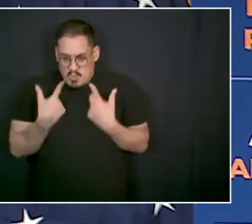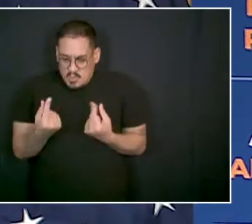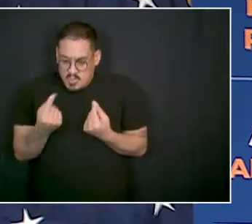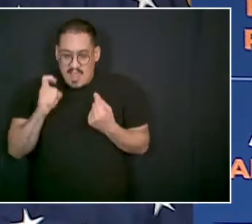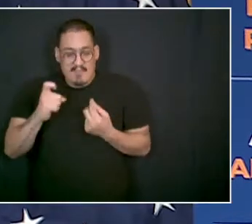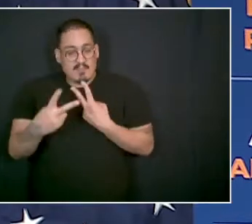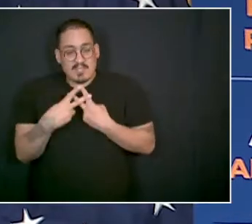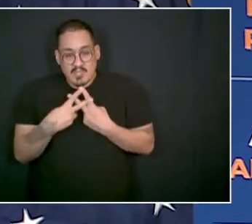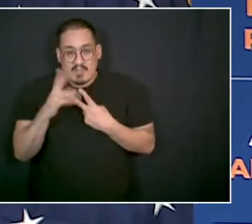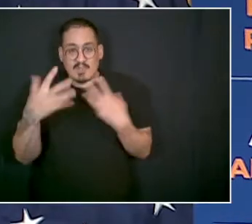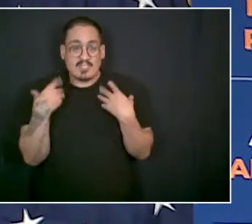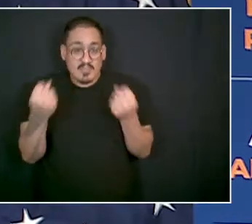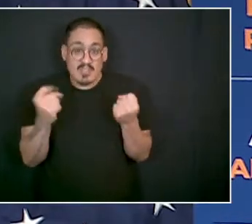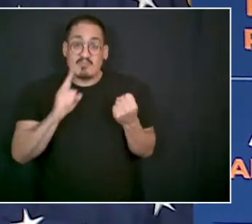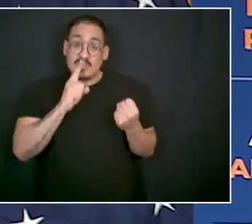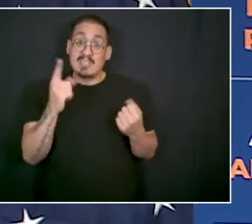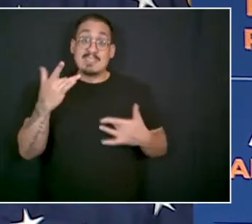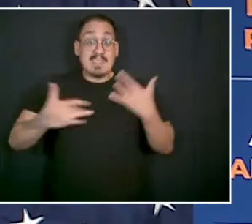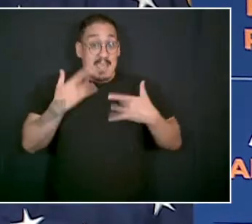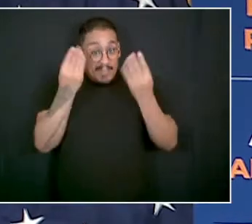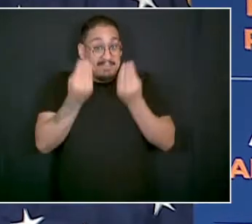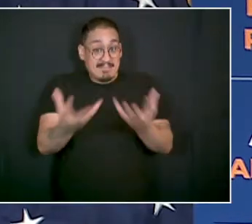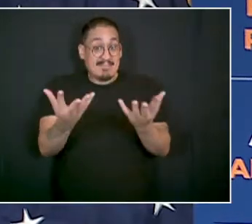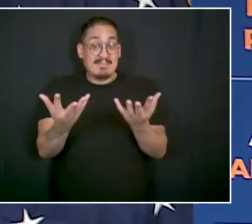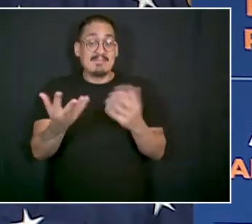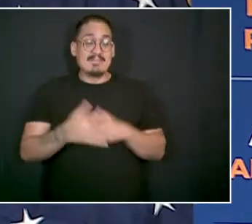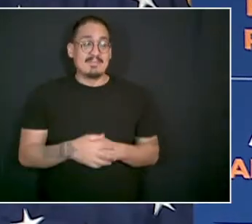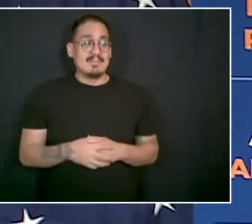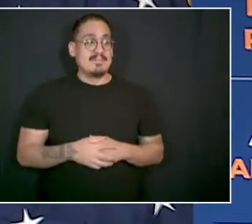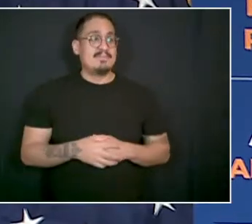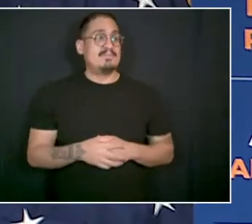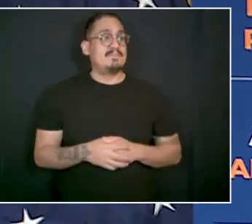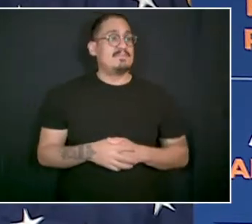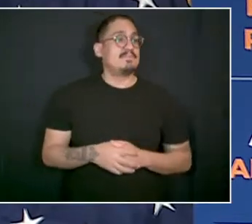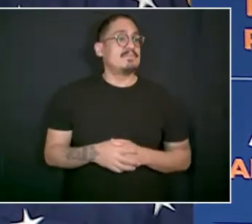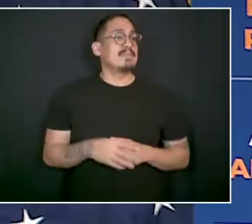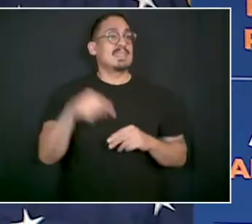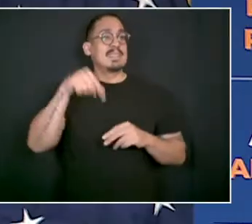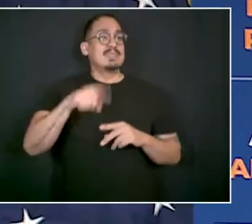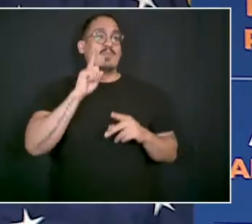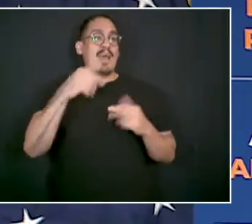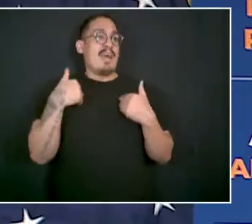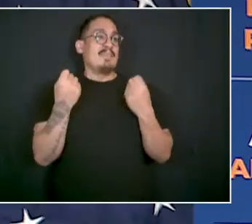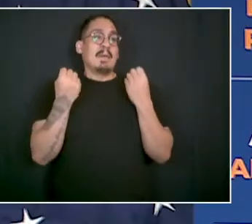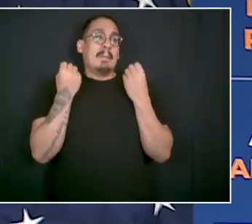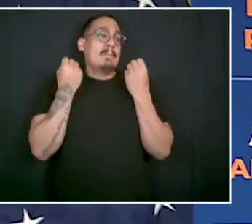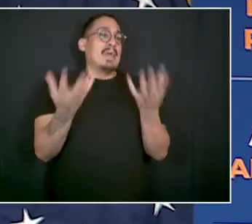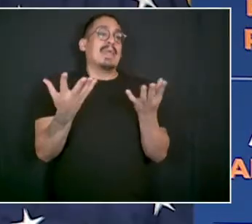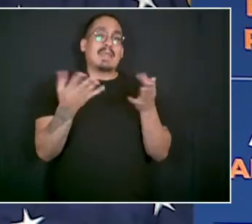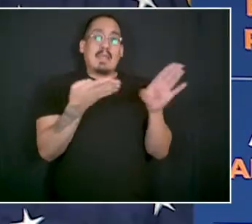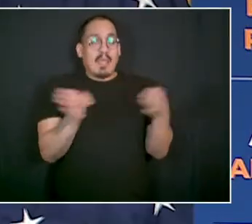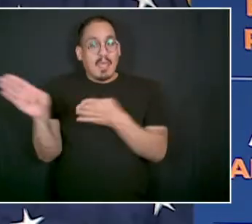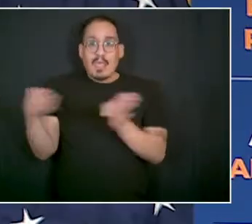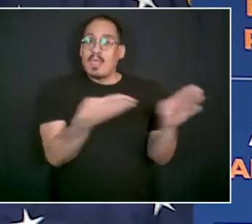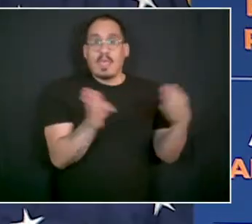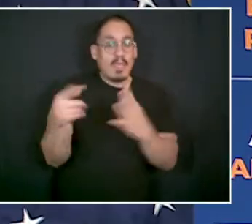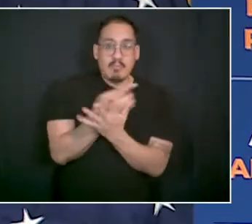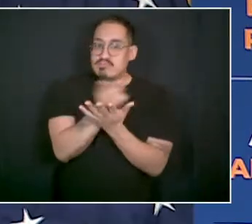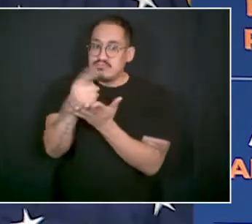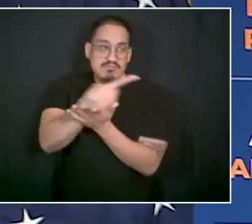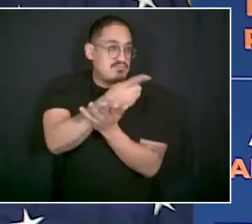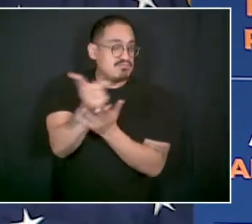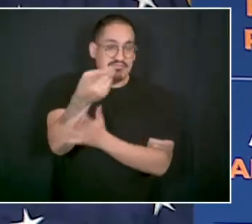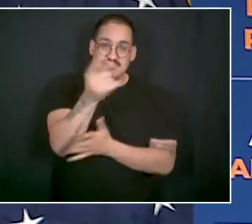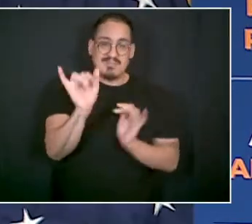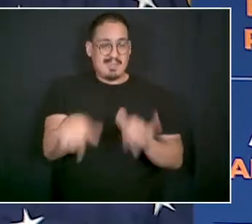and the excitement is going to happen. This is going to have so many twists and turns. I keep telling y'all, there's going to be so many twists and turns to this race that I